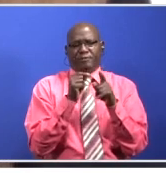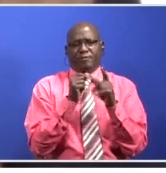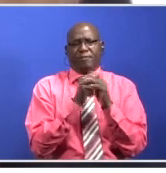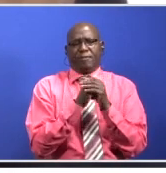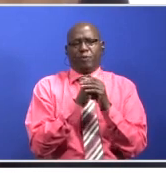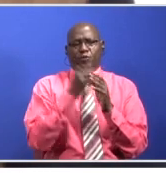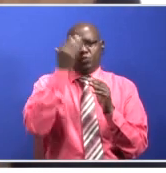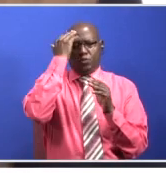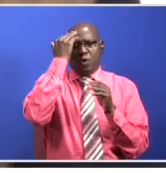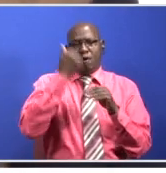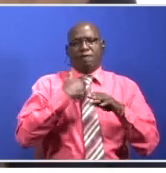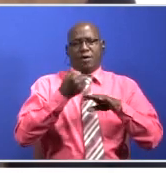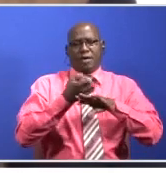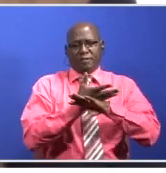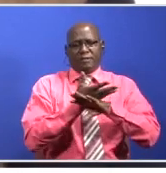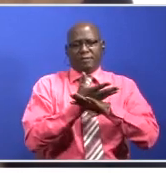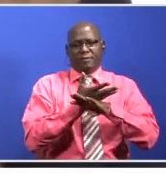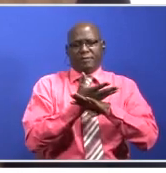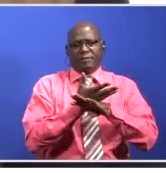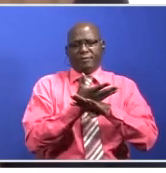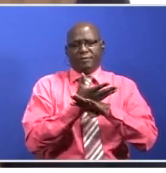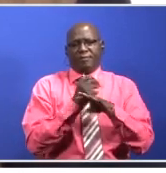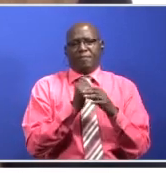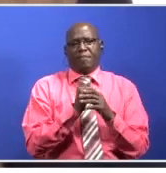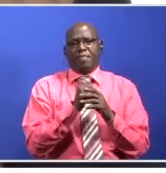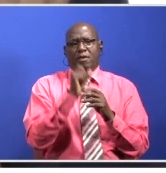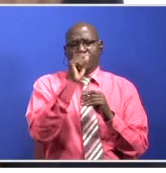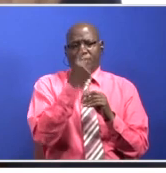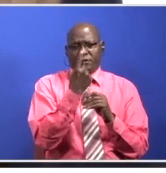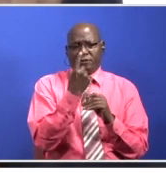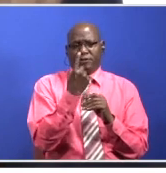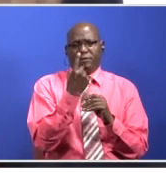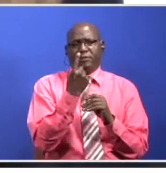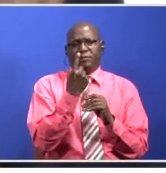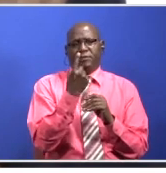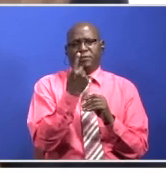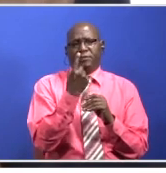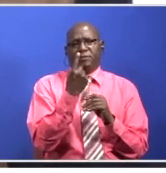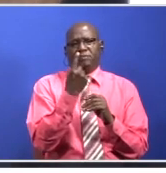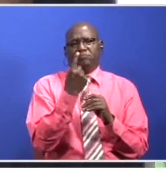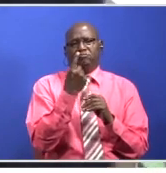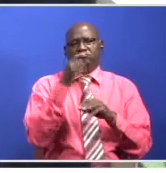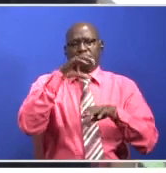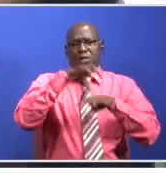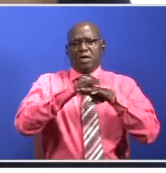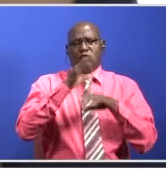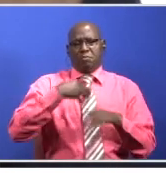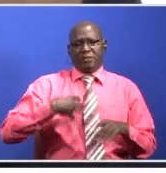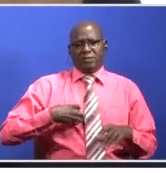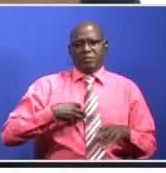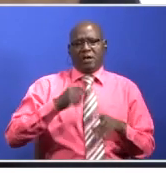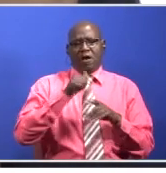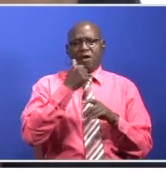na kansa. Kwanza nilipata na uvimbe kwa matiti na ingine ilikuwa kwa